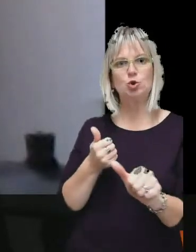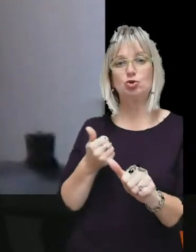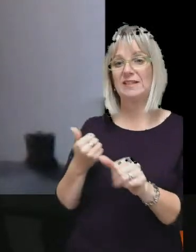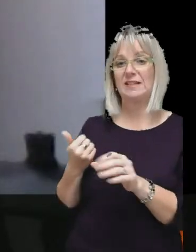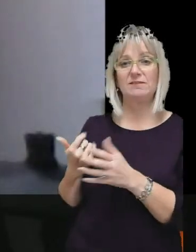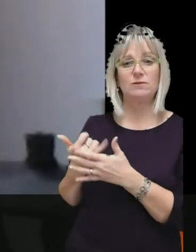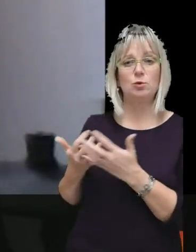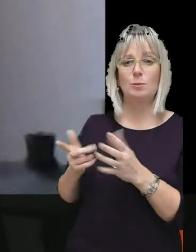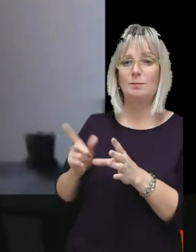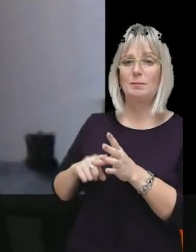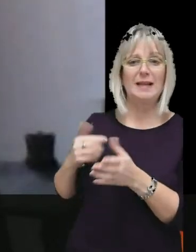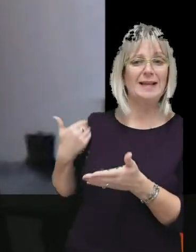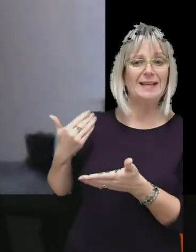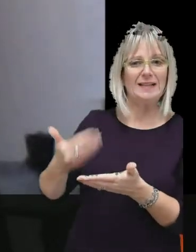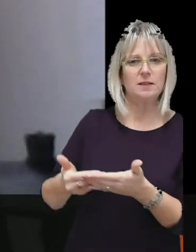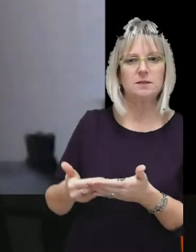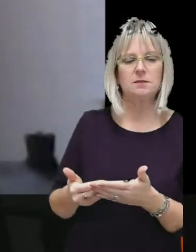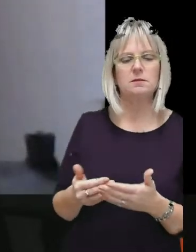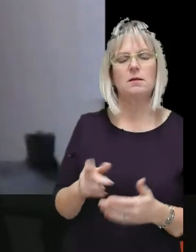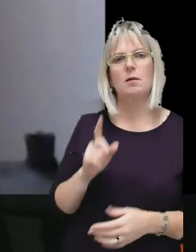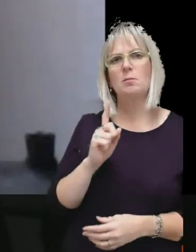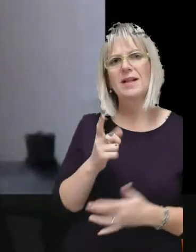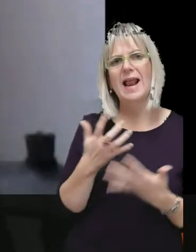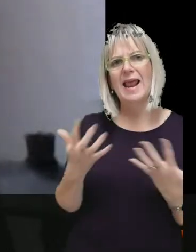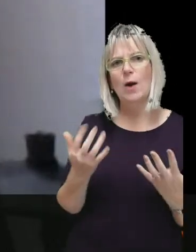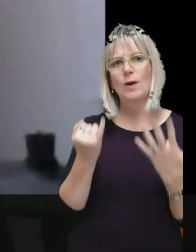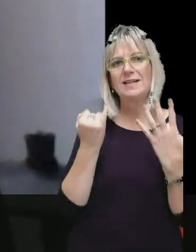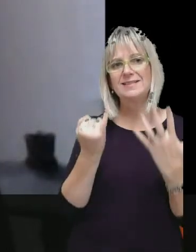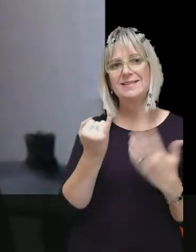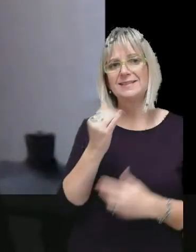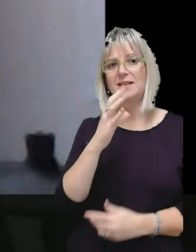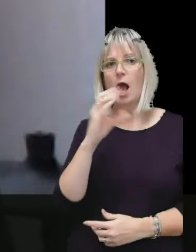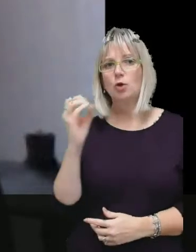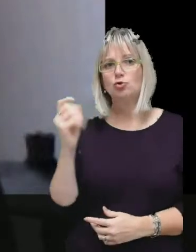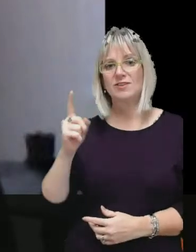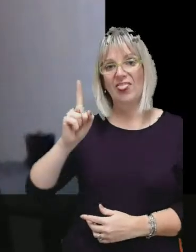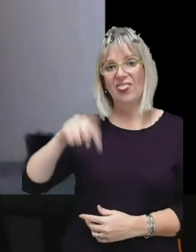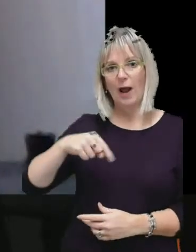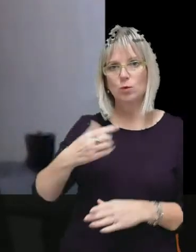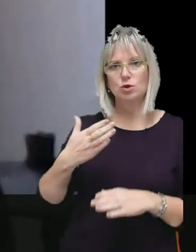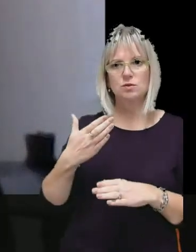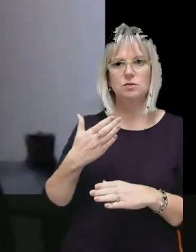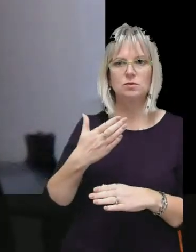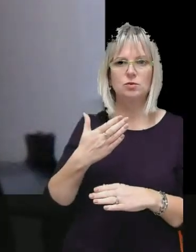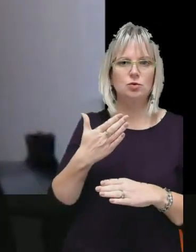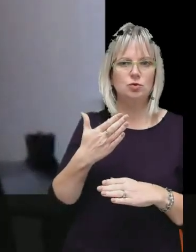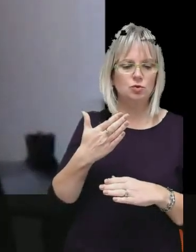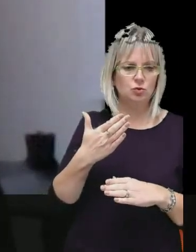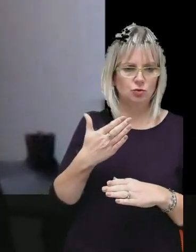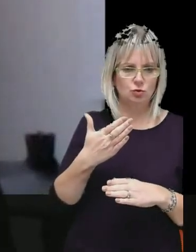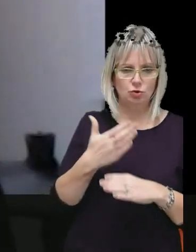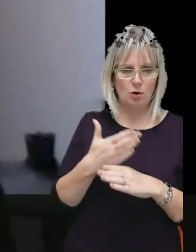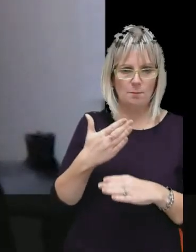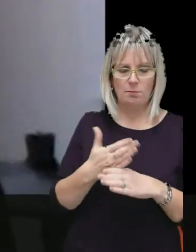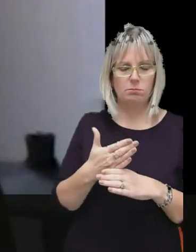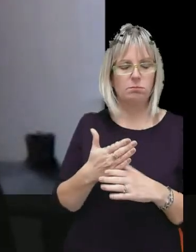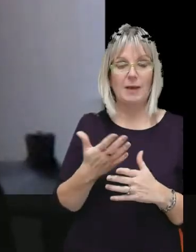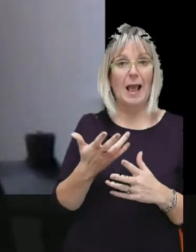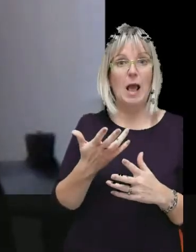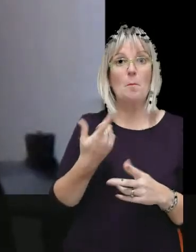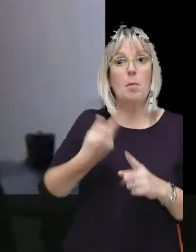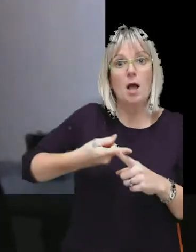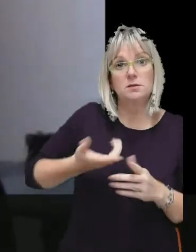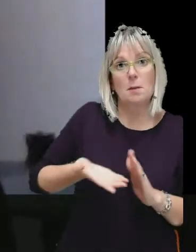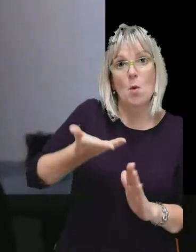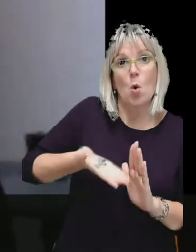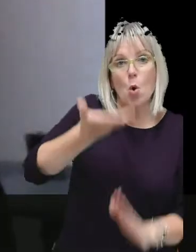of COVID. Since the first lockdown, live events workers have not been able to work because majority of London venues are closed.